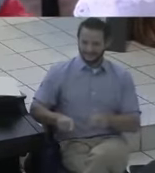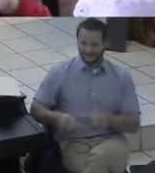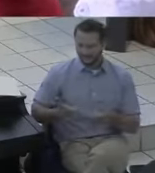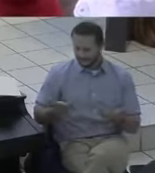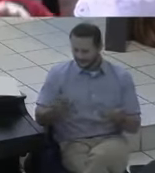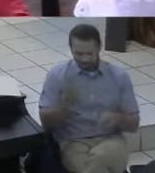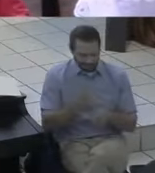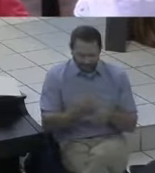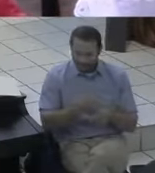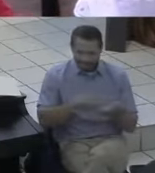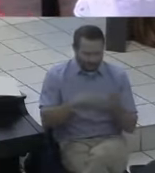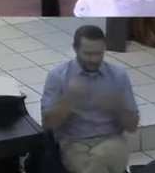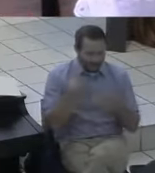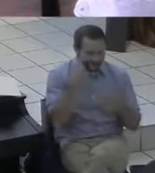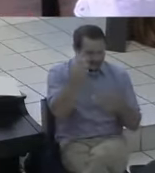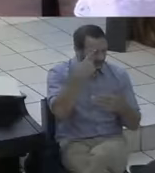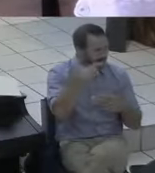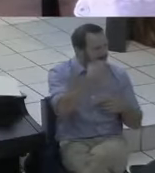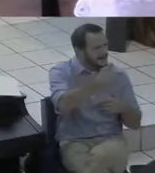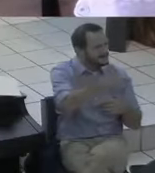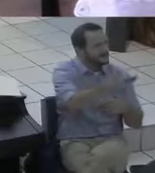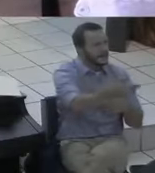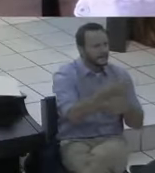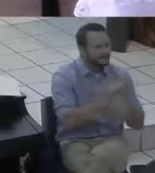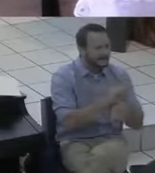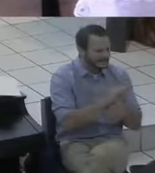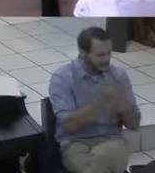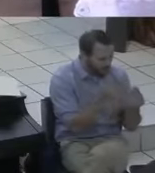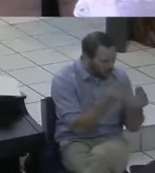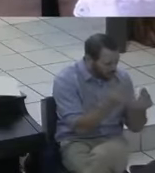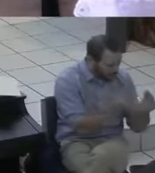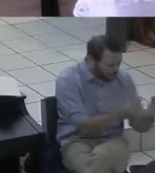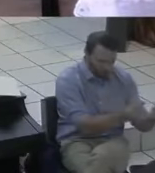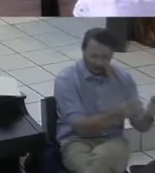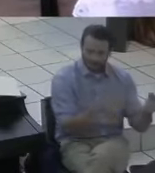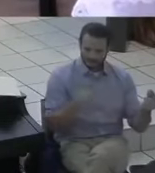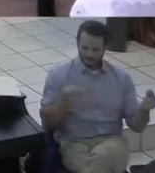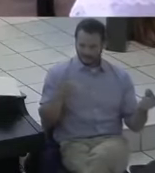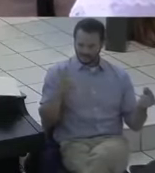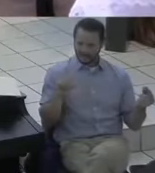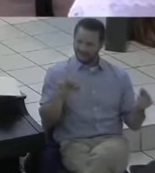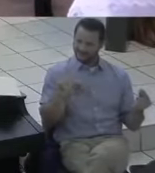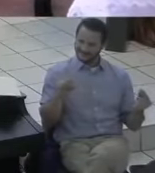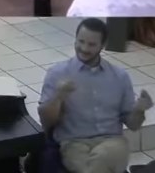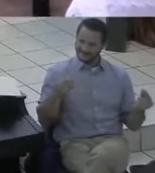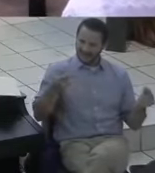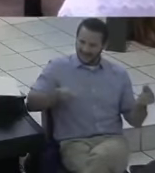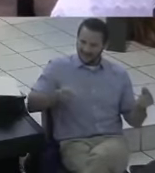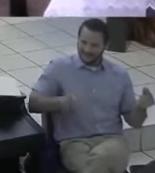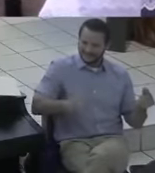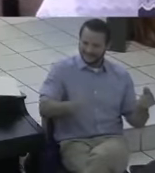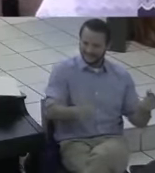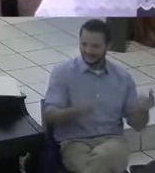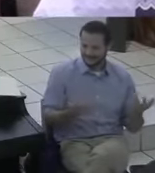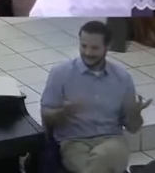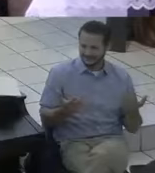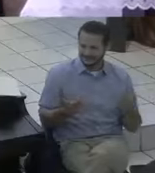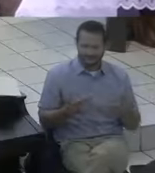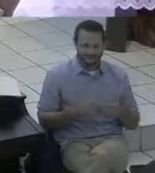the next thing, what do we got to do next, what do we got to do next, that we are having life but are experiencing